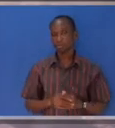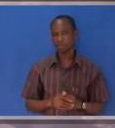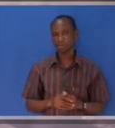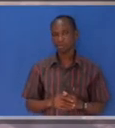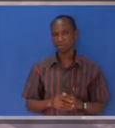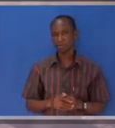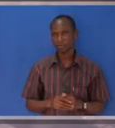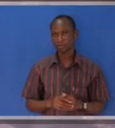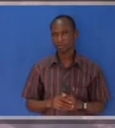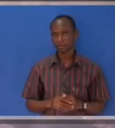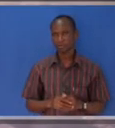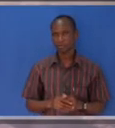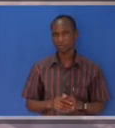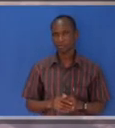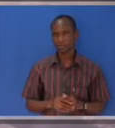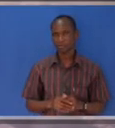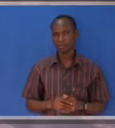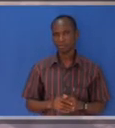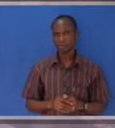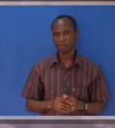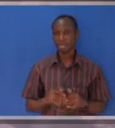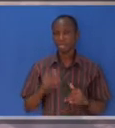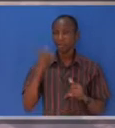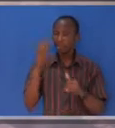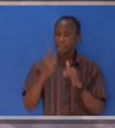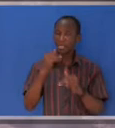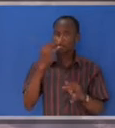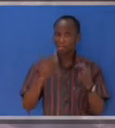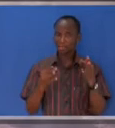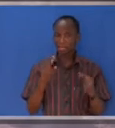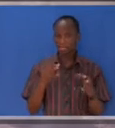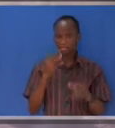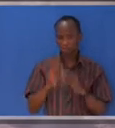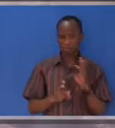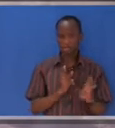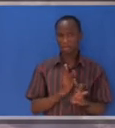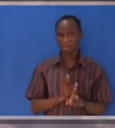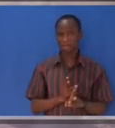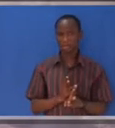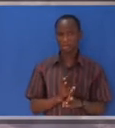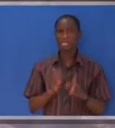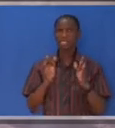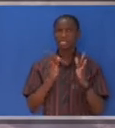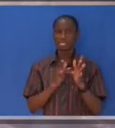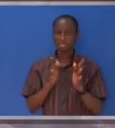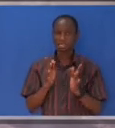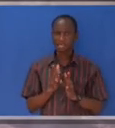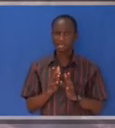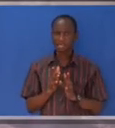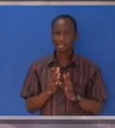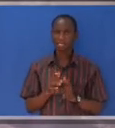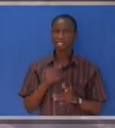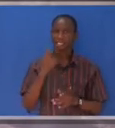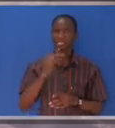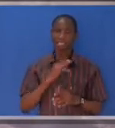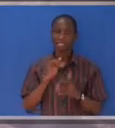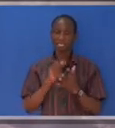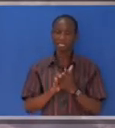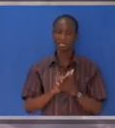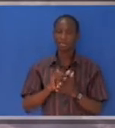and Domitian. But the final judgment of the world, Jesus in John